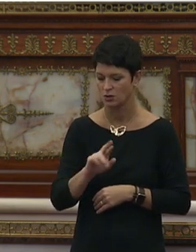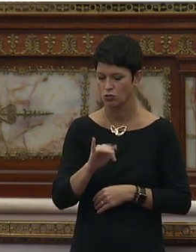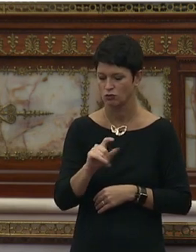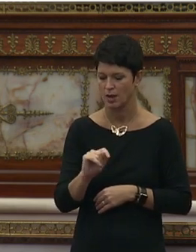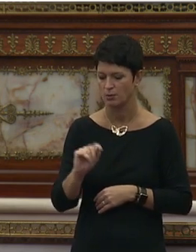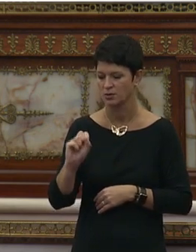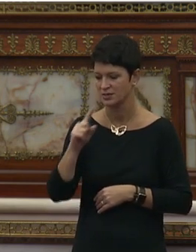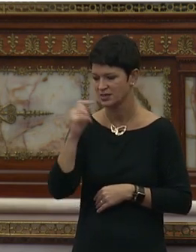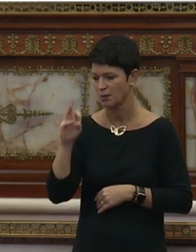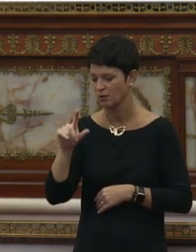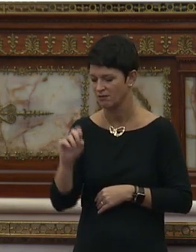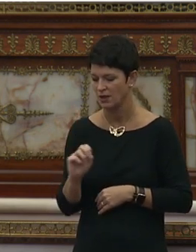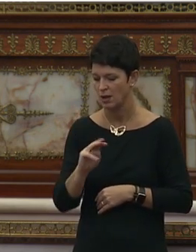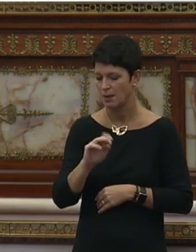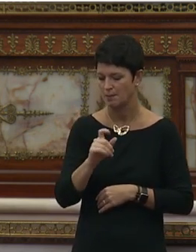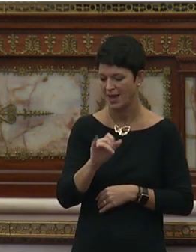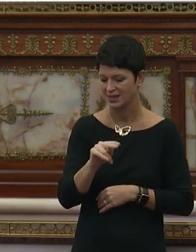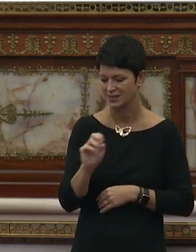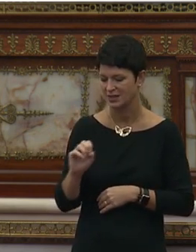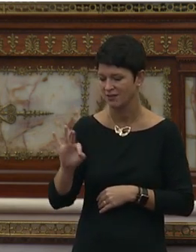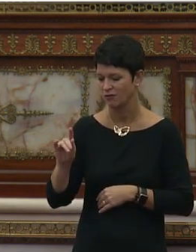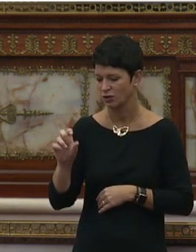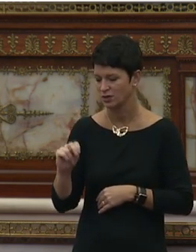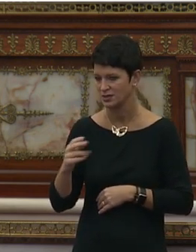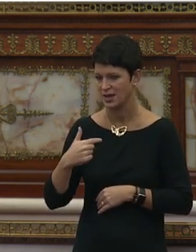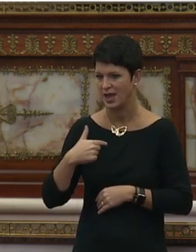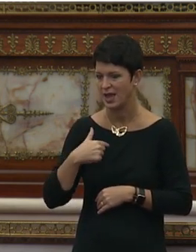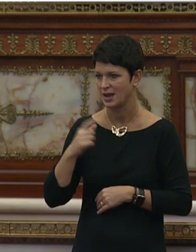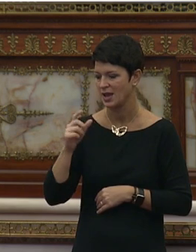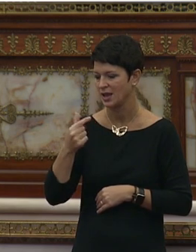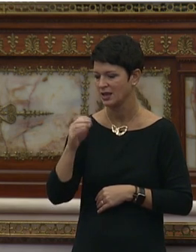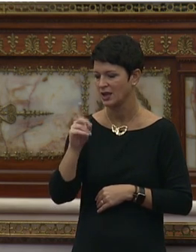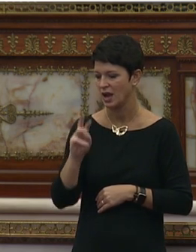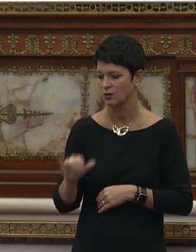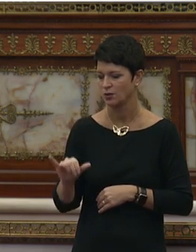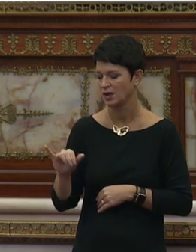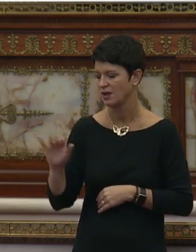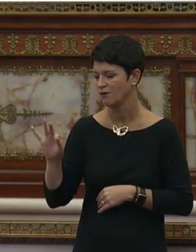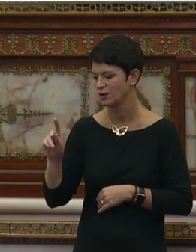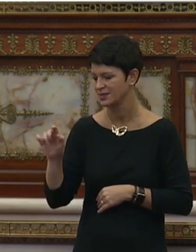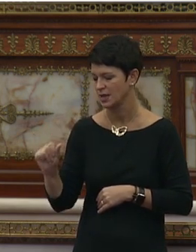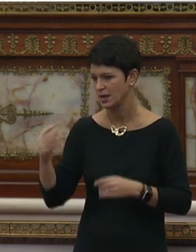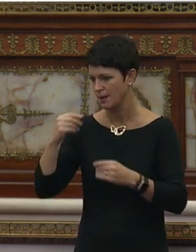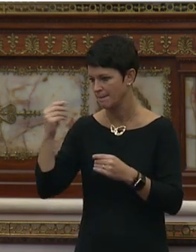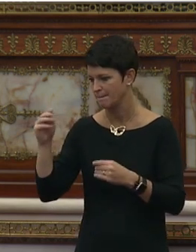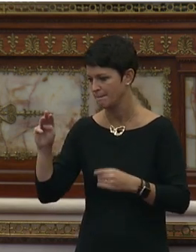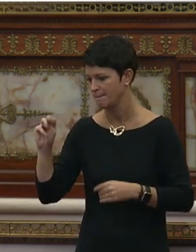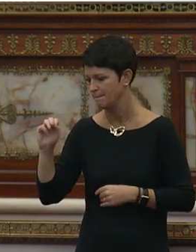Somerville, Maxine Ferguson, and Nagari Porcena